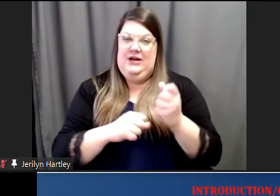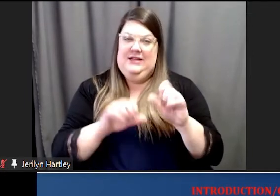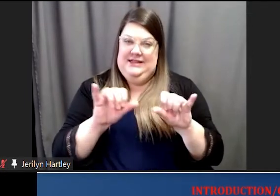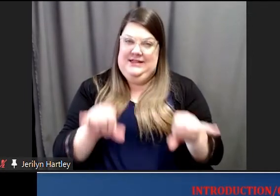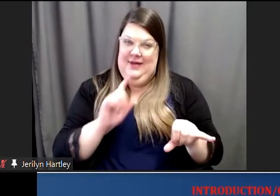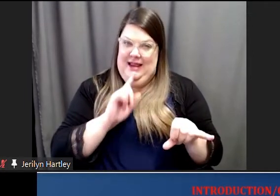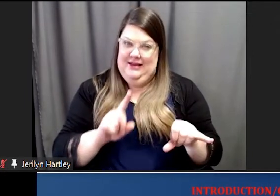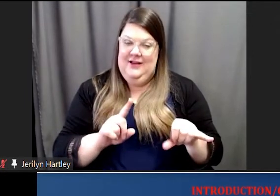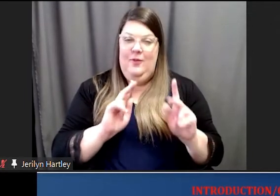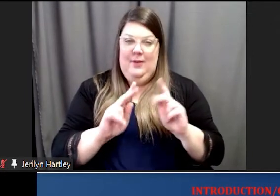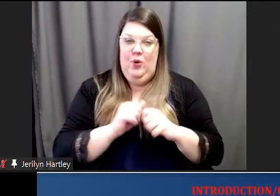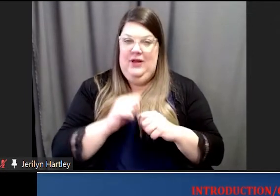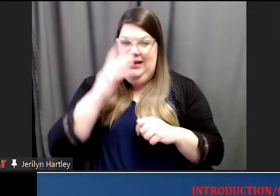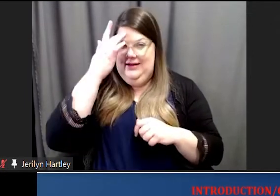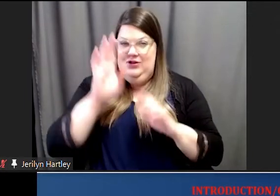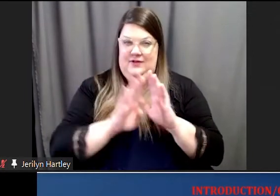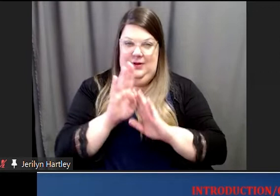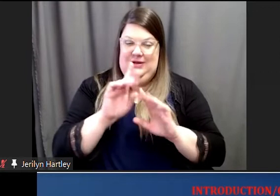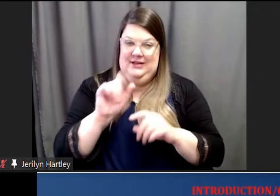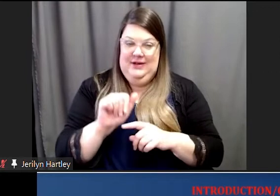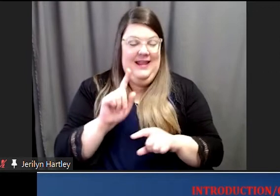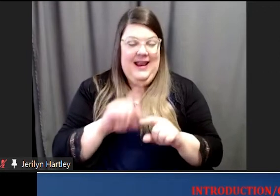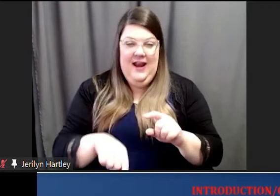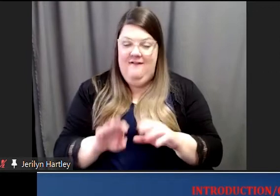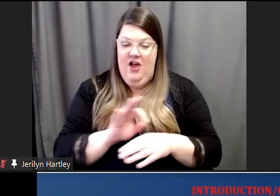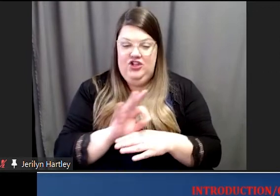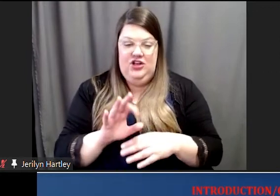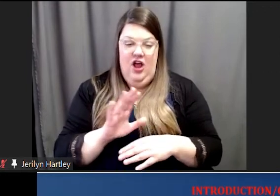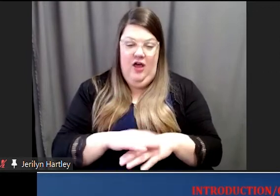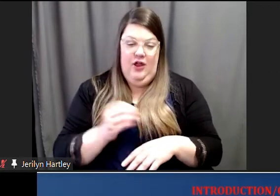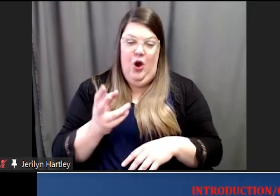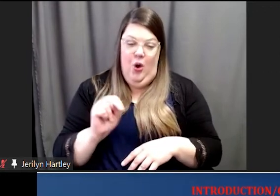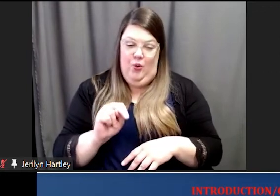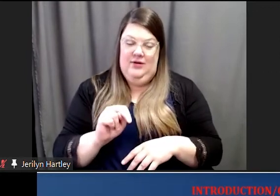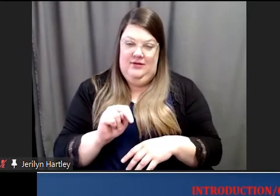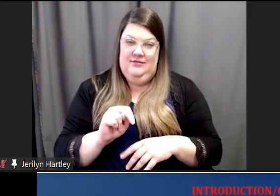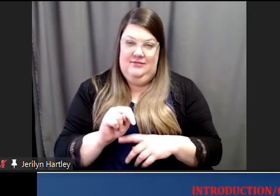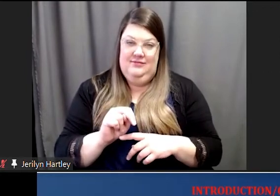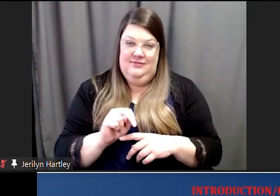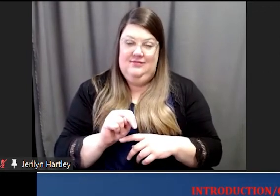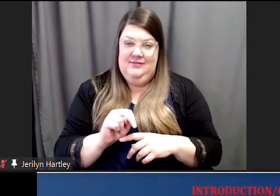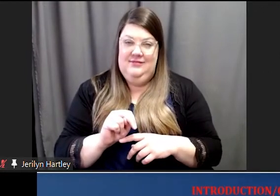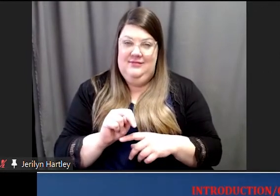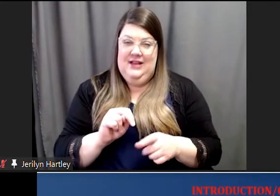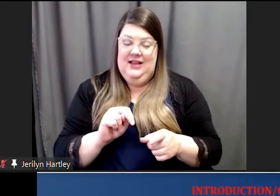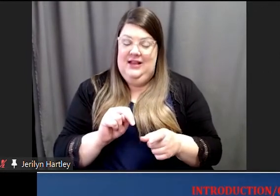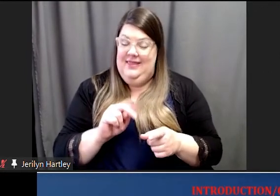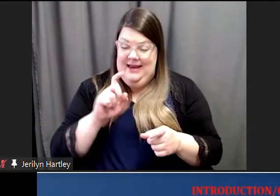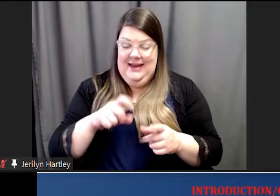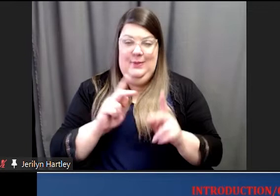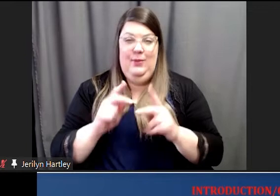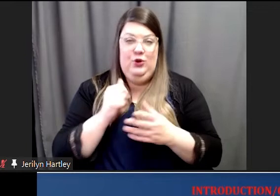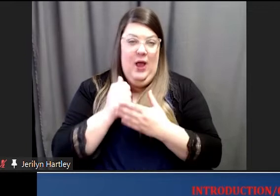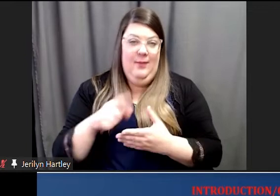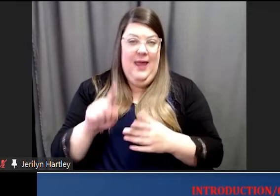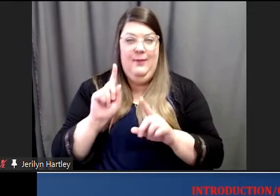developmental disabilities, because they can't function on their own for the most part. So they need people around them that can help them go to the